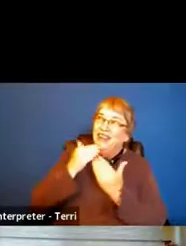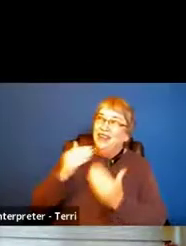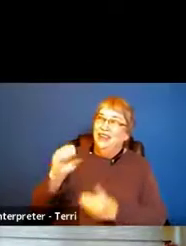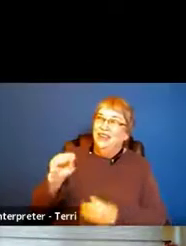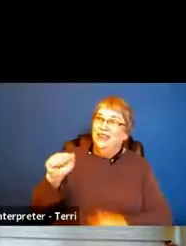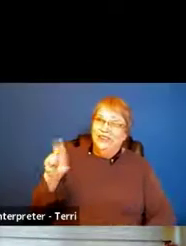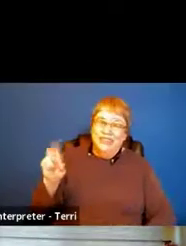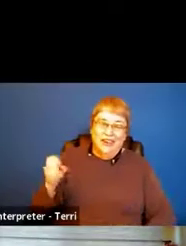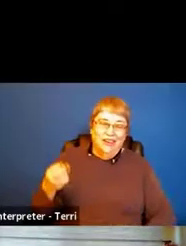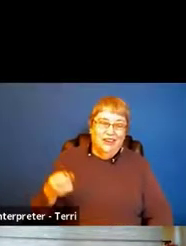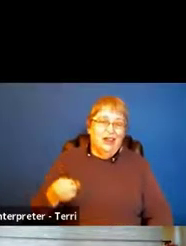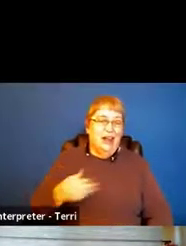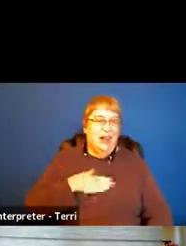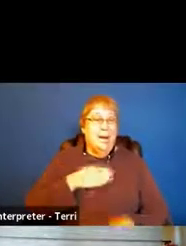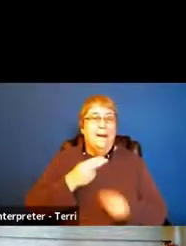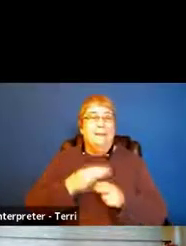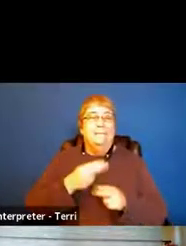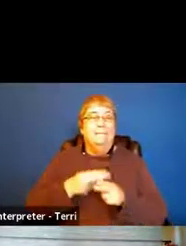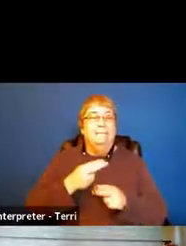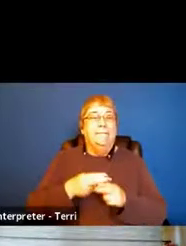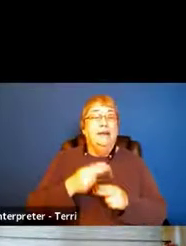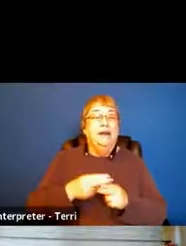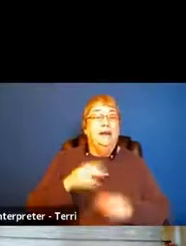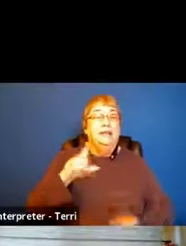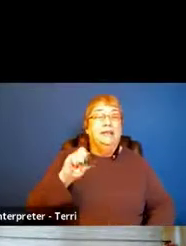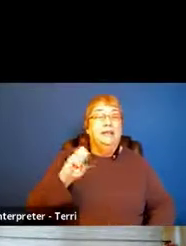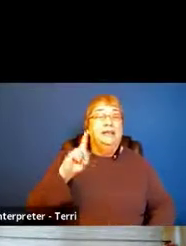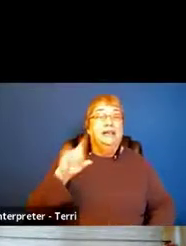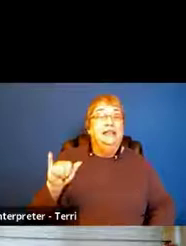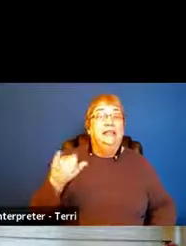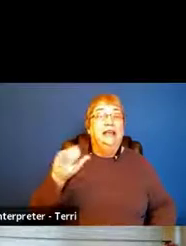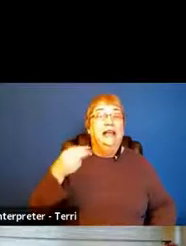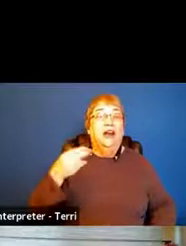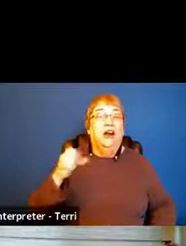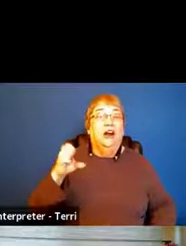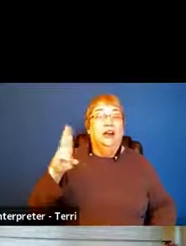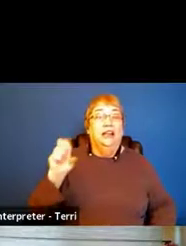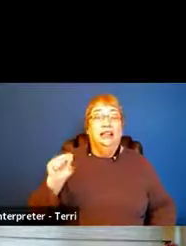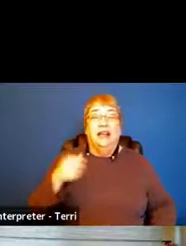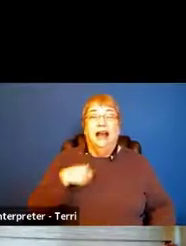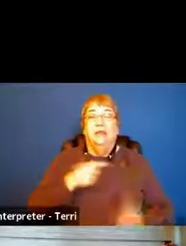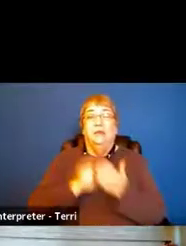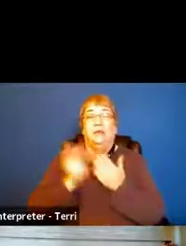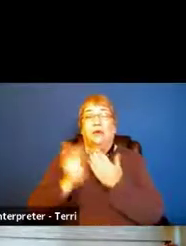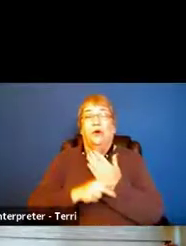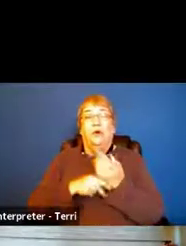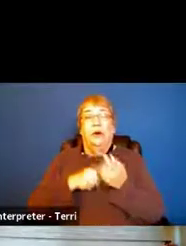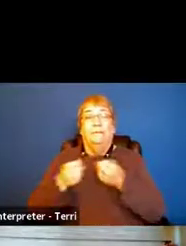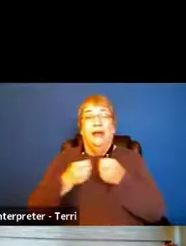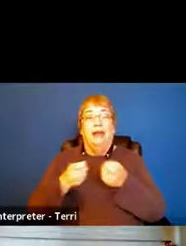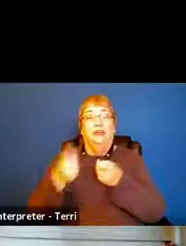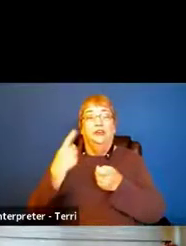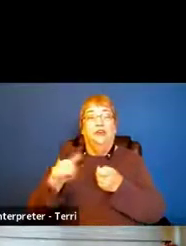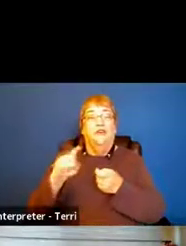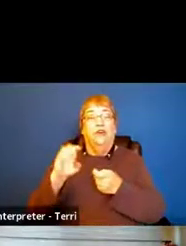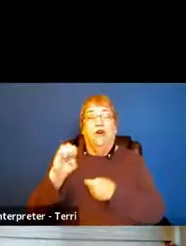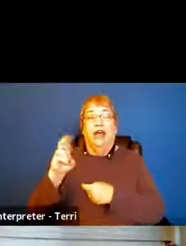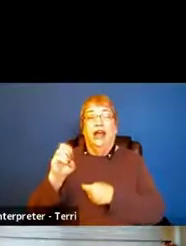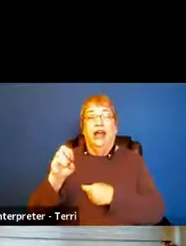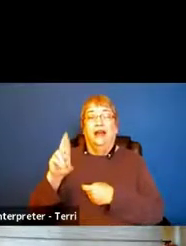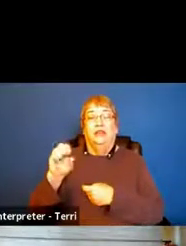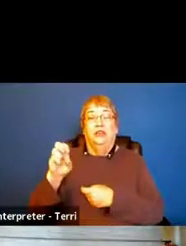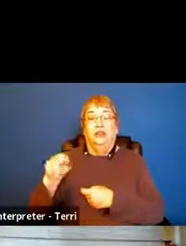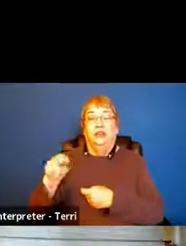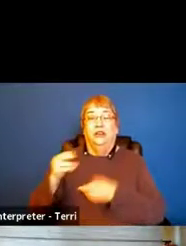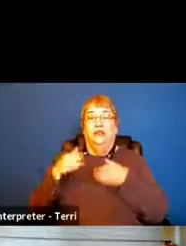So my name is Lindsey Harcus. I'm a clinical psychologist by training, and I'm the program manager of Emerson Street for teens and young